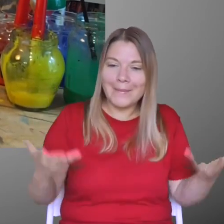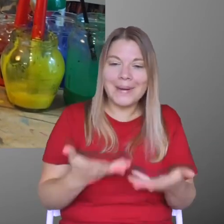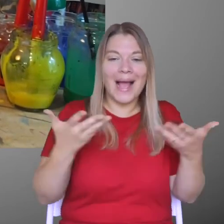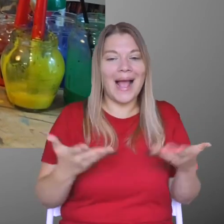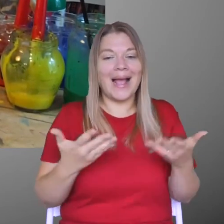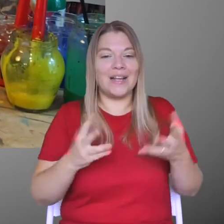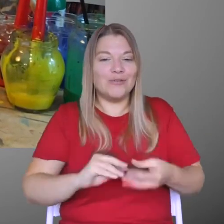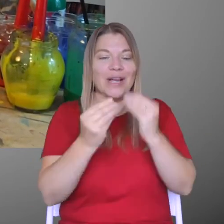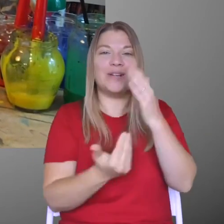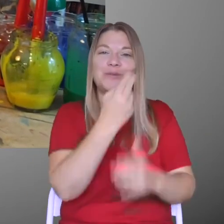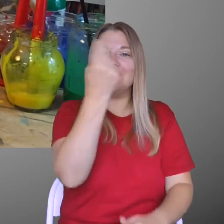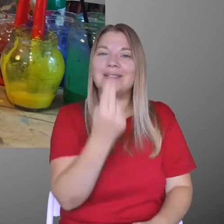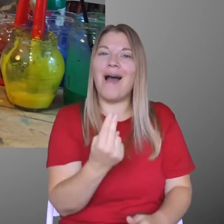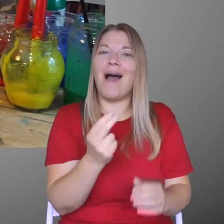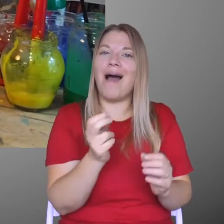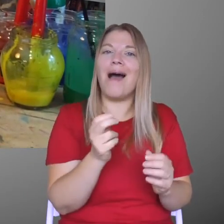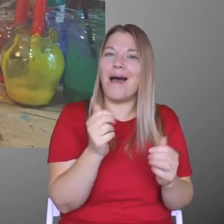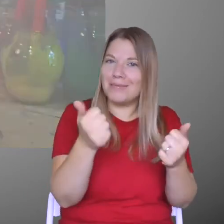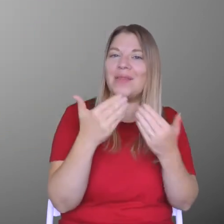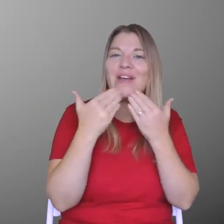design method. Thanks for watching.